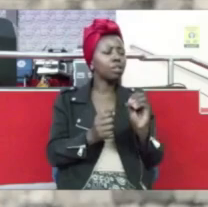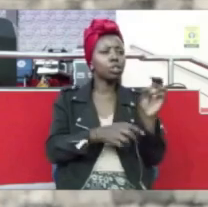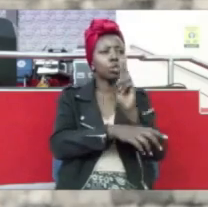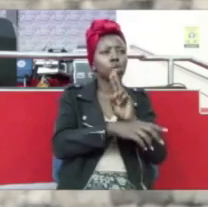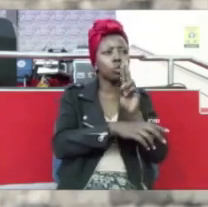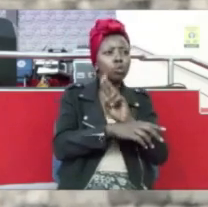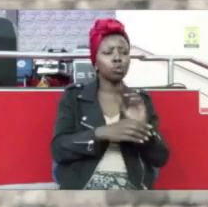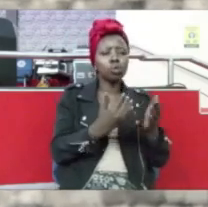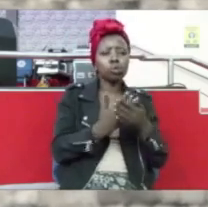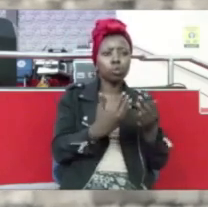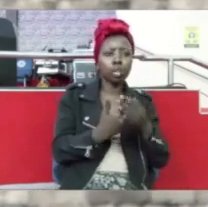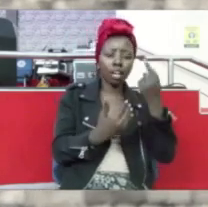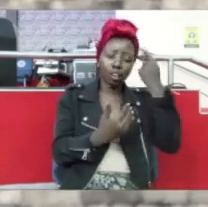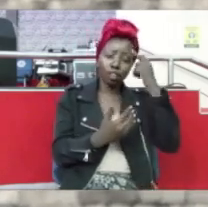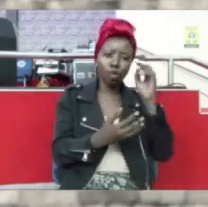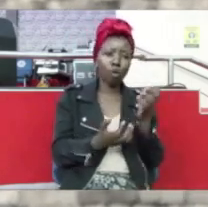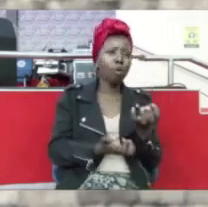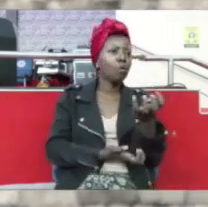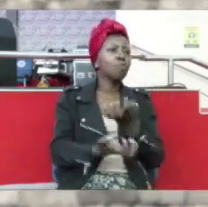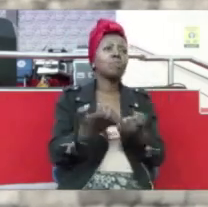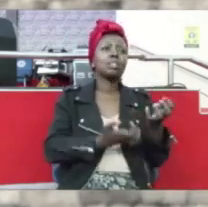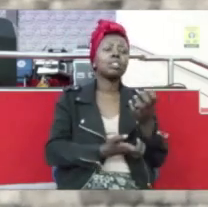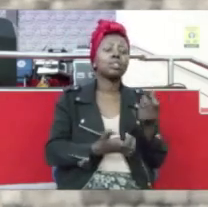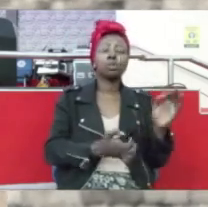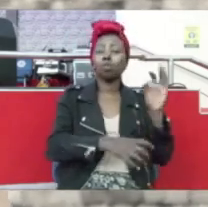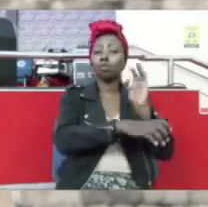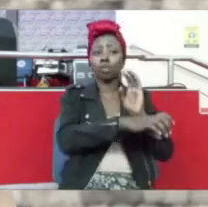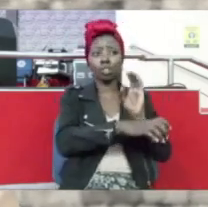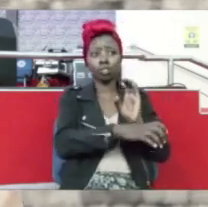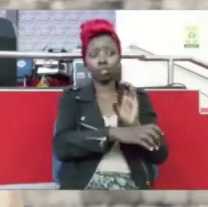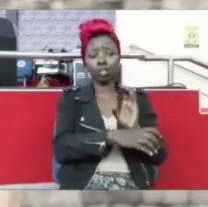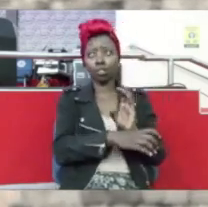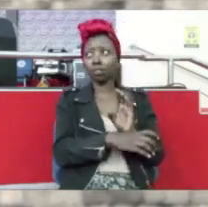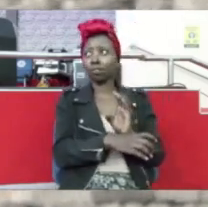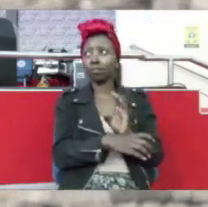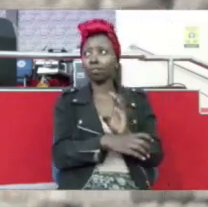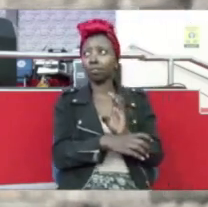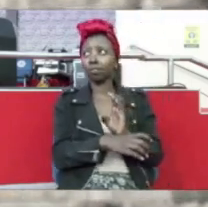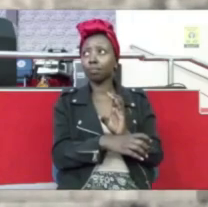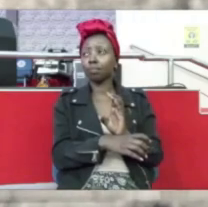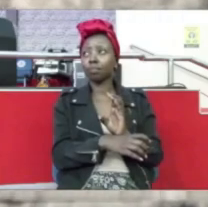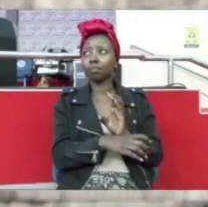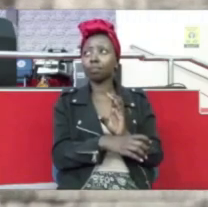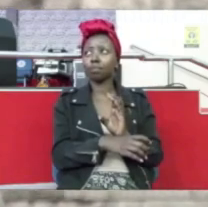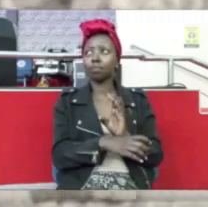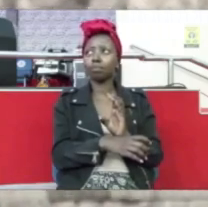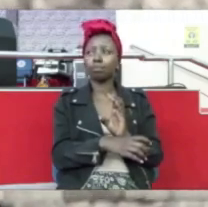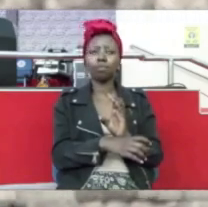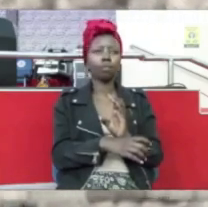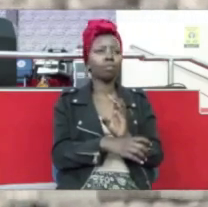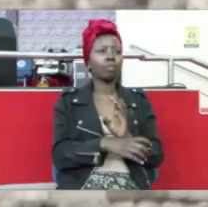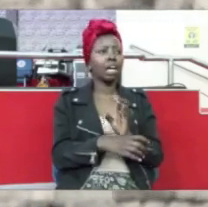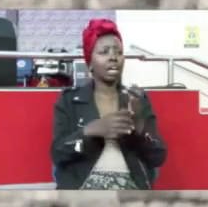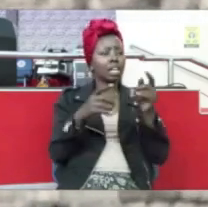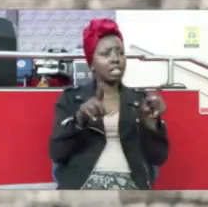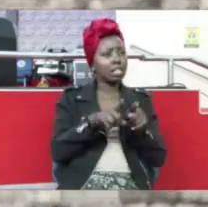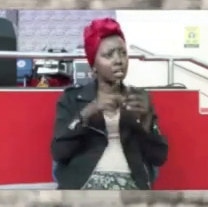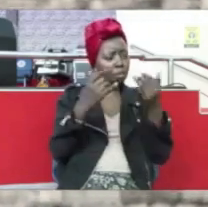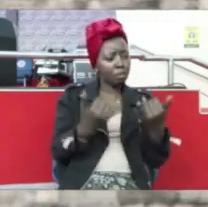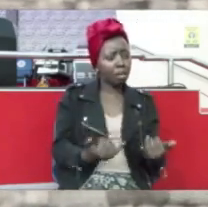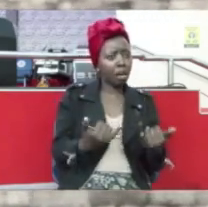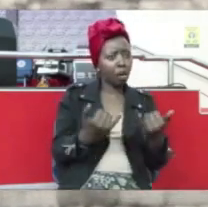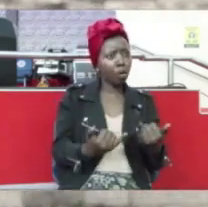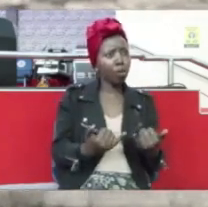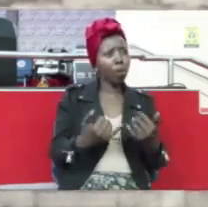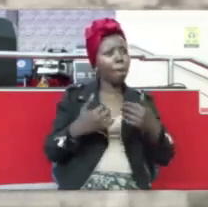businesses of the church. Zaka inatumiwa kushughulikia mahitaji ya kanisa. In our current dispensation, we